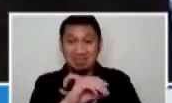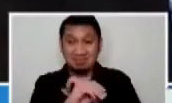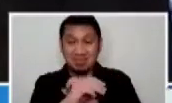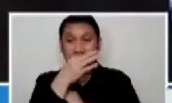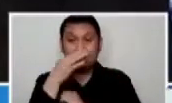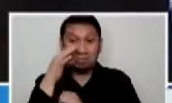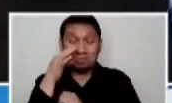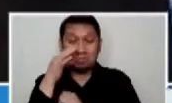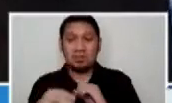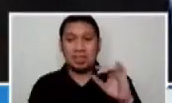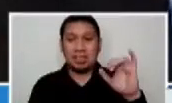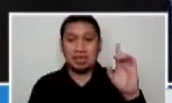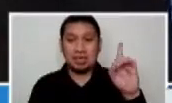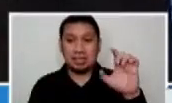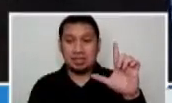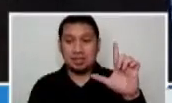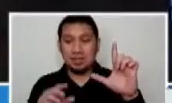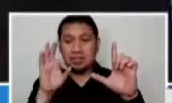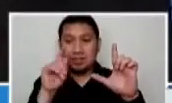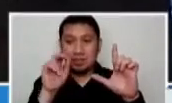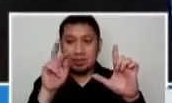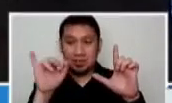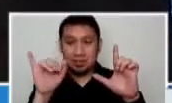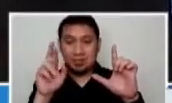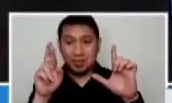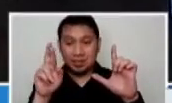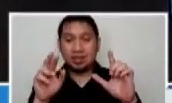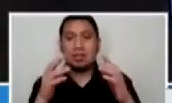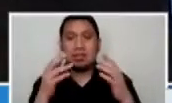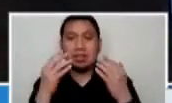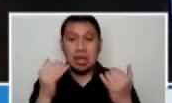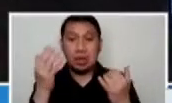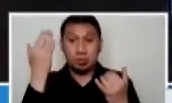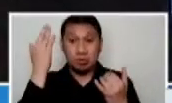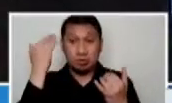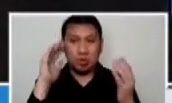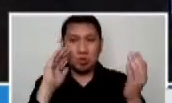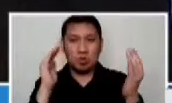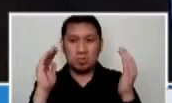Aid Mubarak, Secretary Martin, and Yusik Rati.